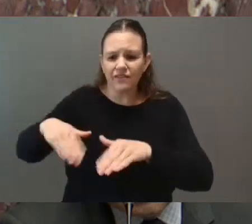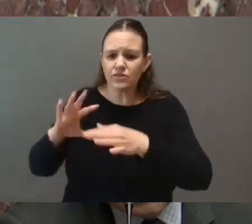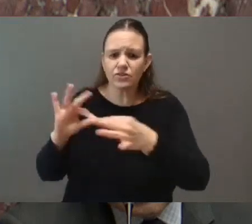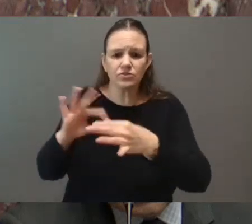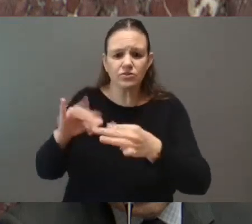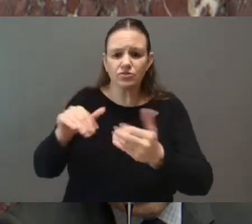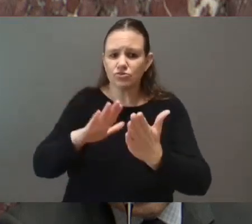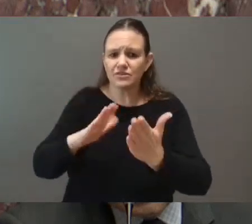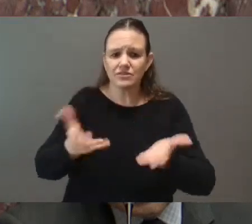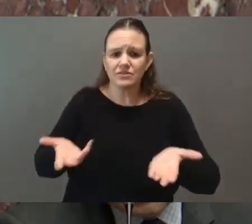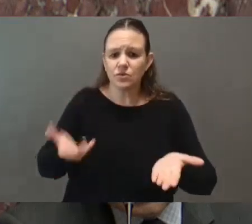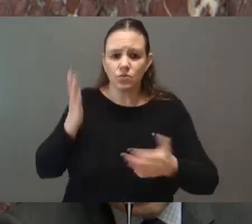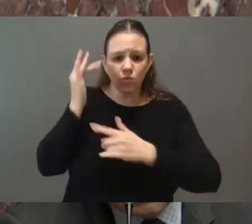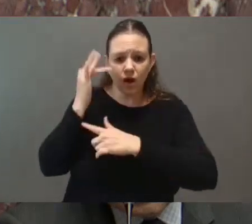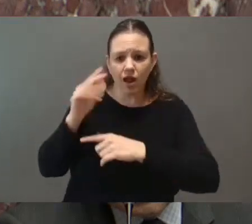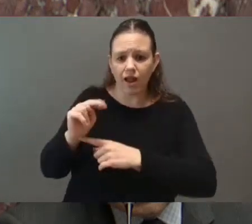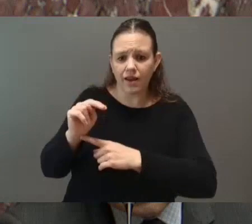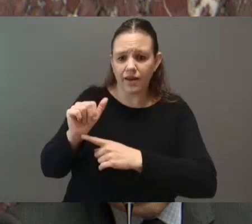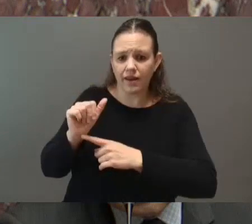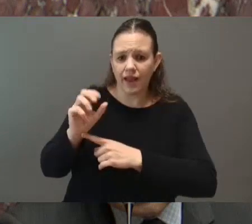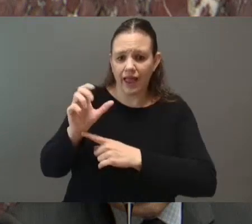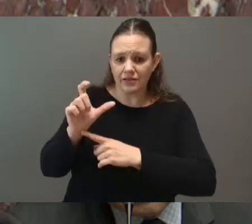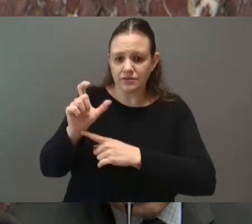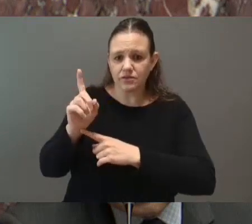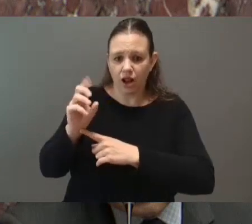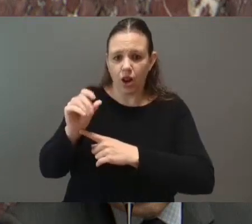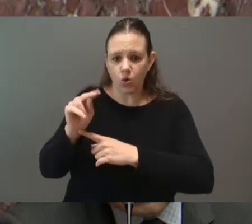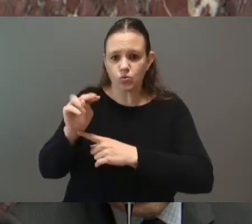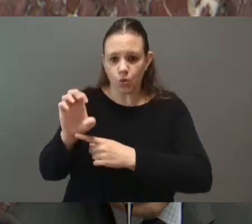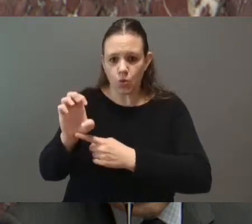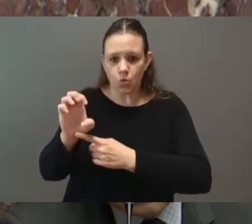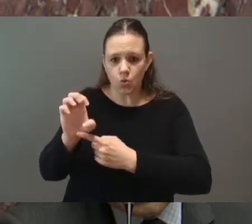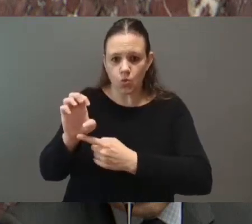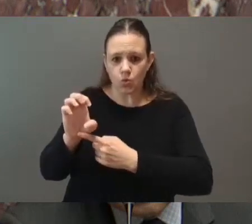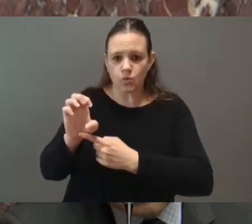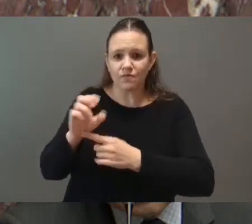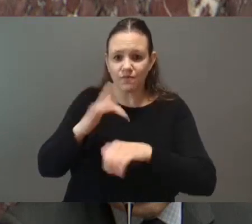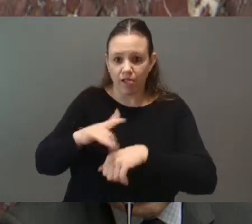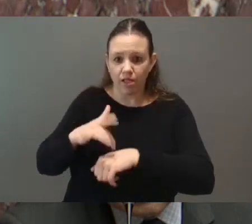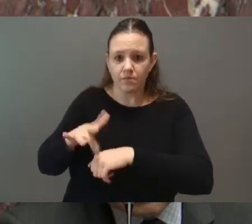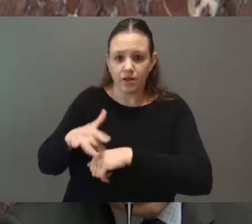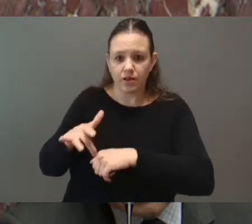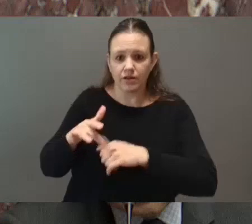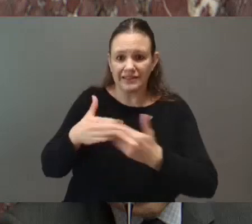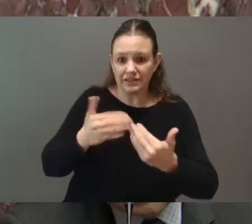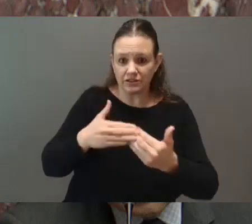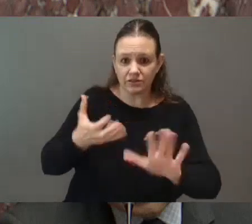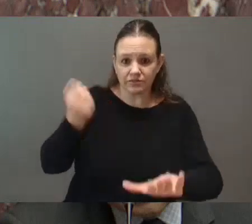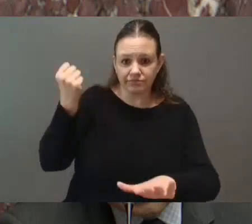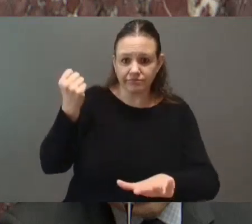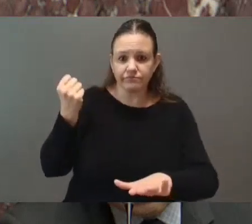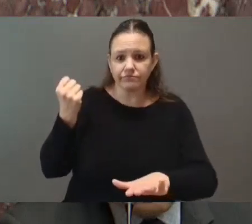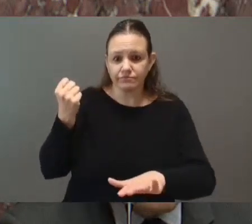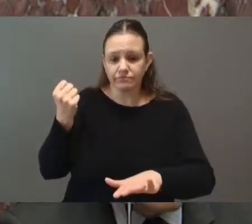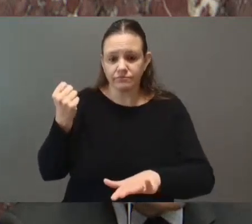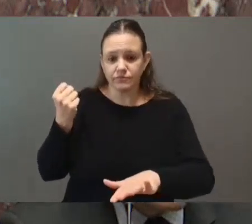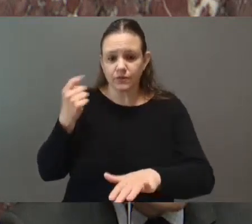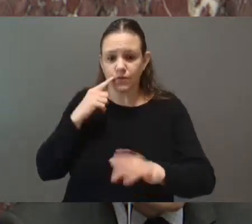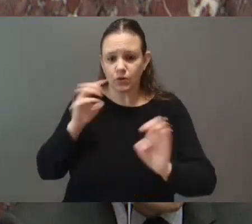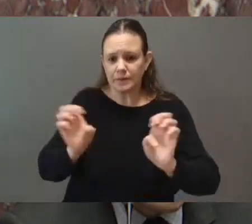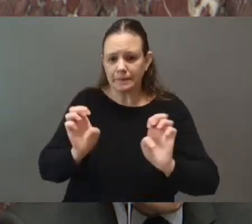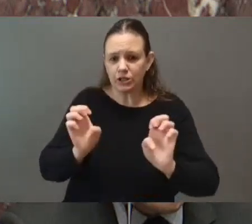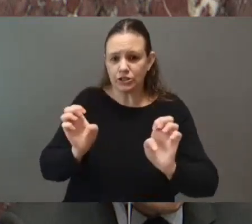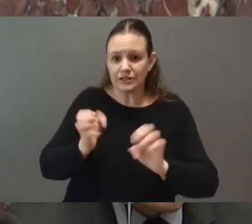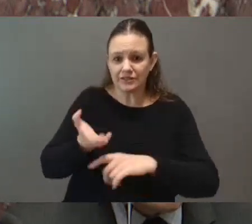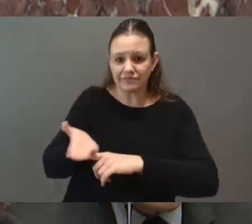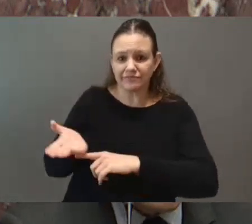is available and easily accessible in emergency boxes on some campuses, while others restrict